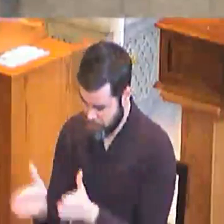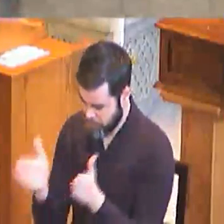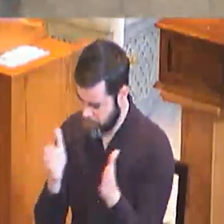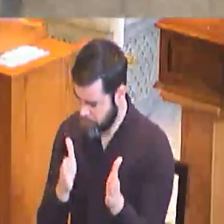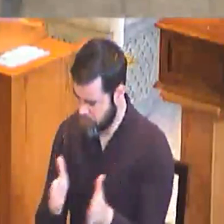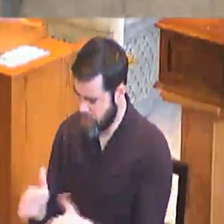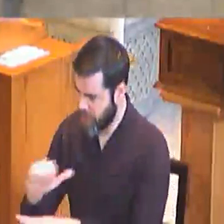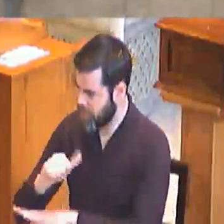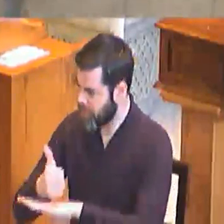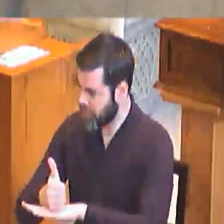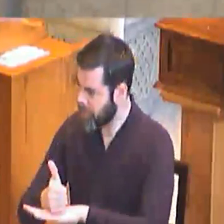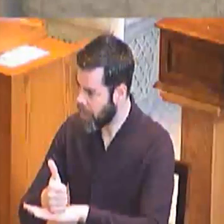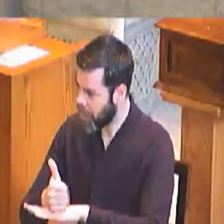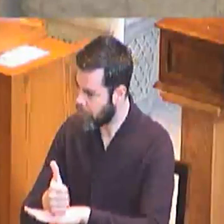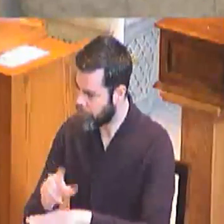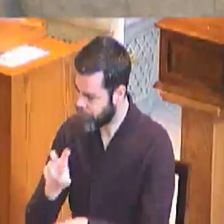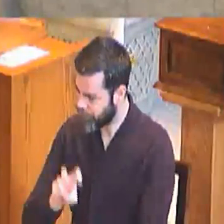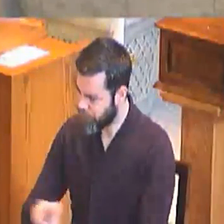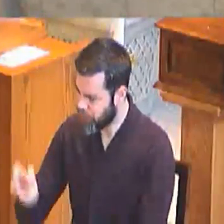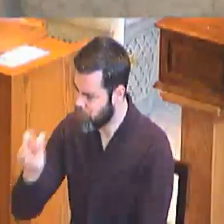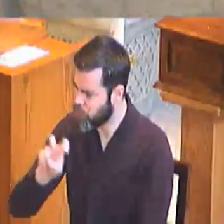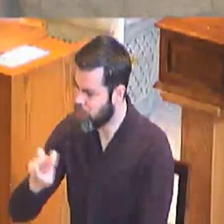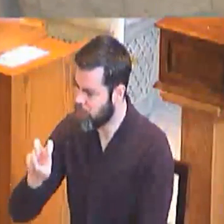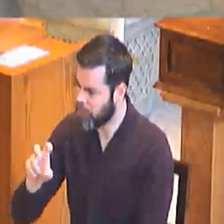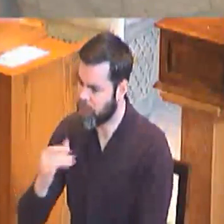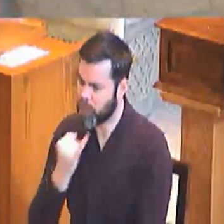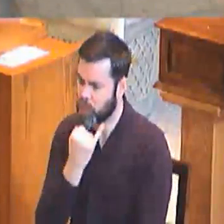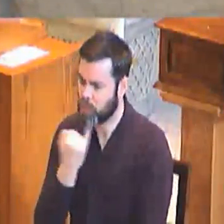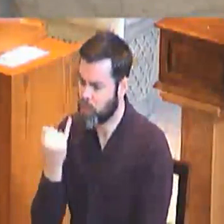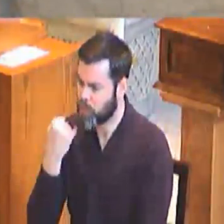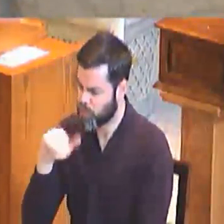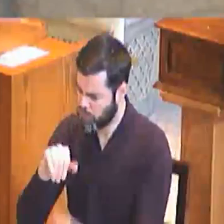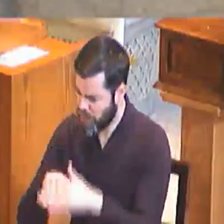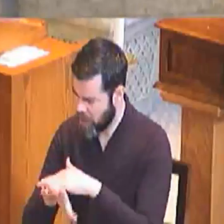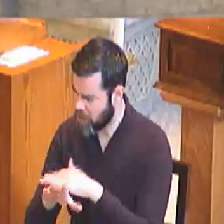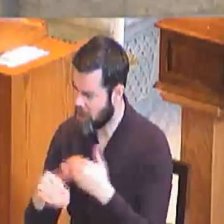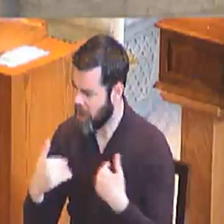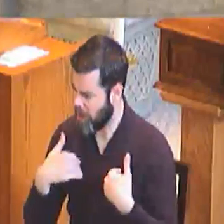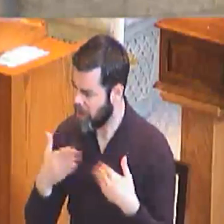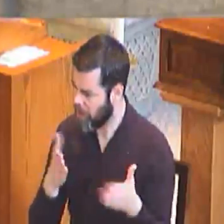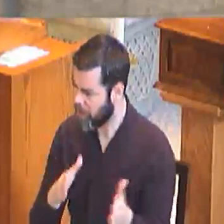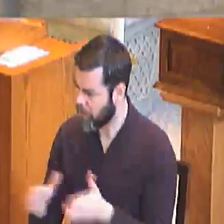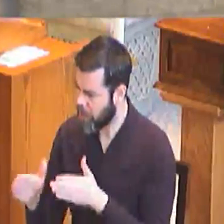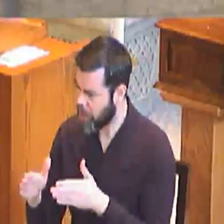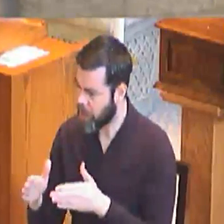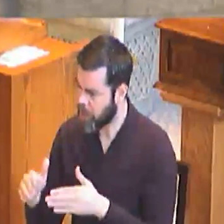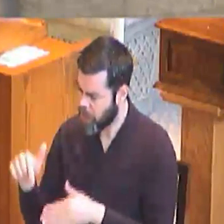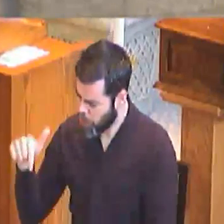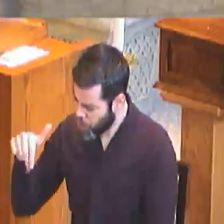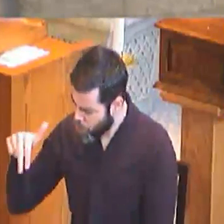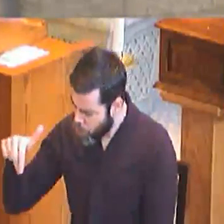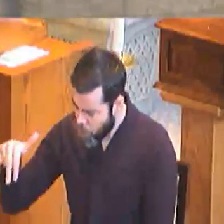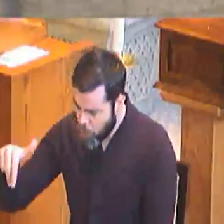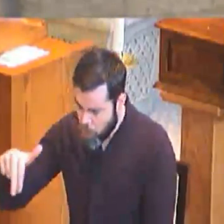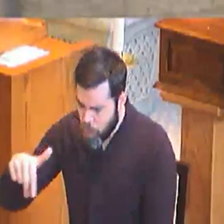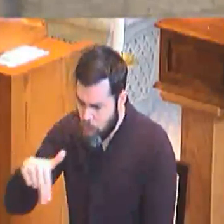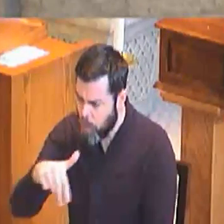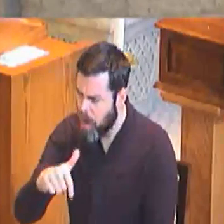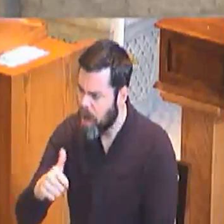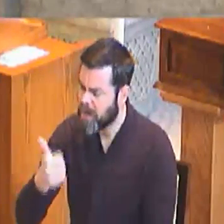planned this trip into Jerusalem. Jesus had walked everywhere he had ever